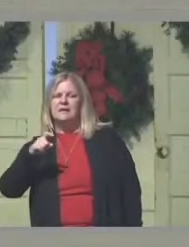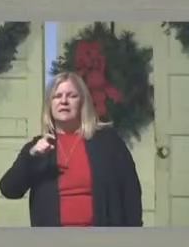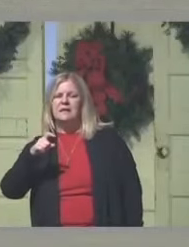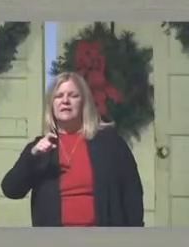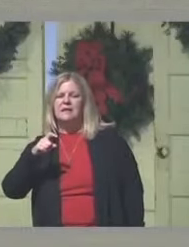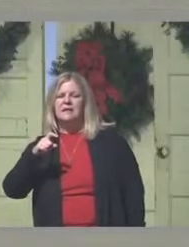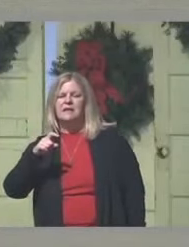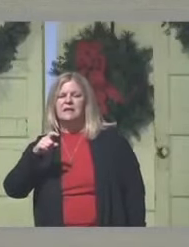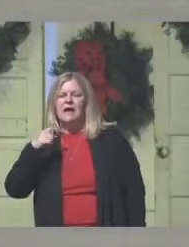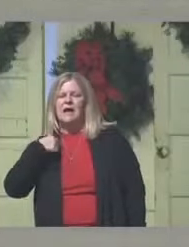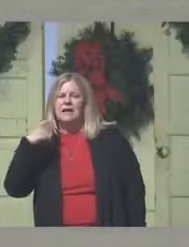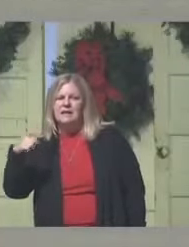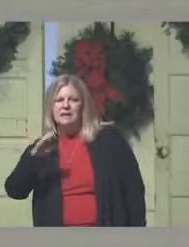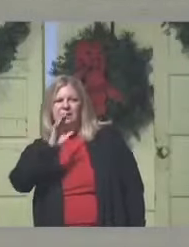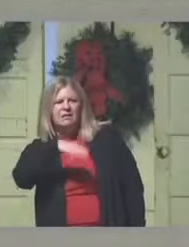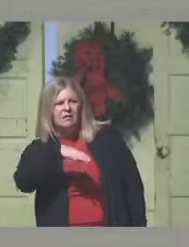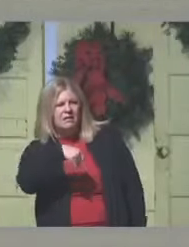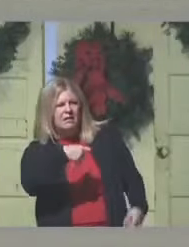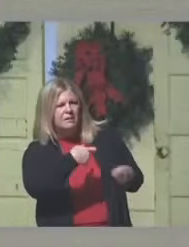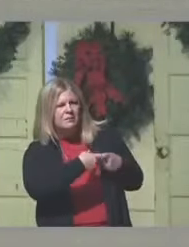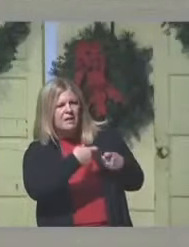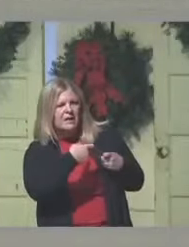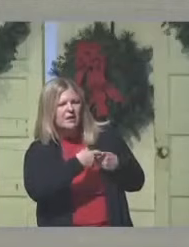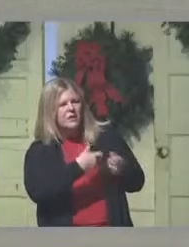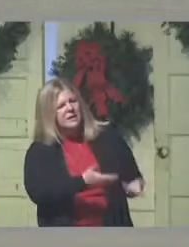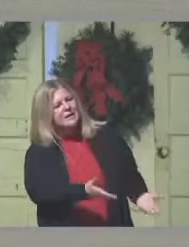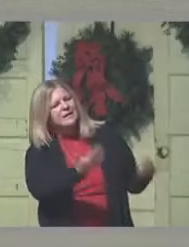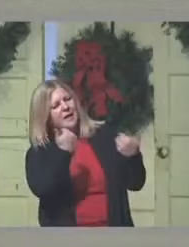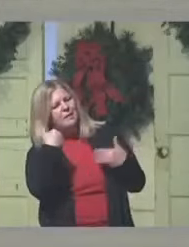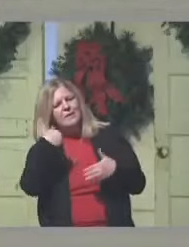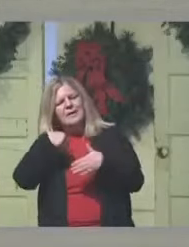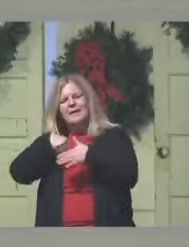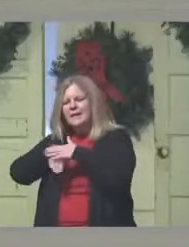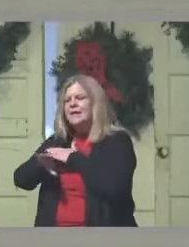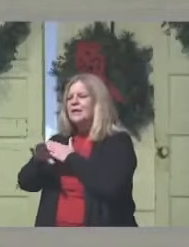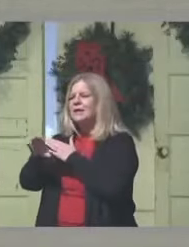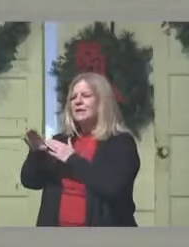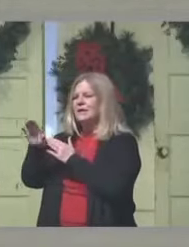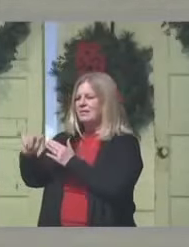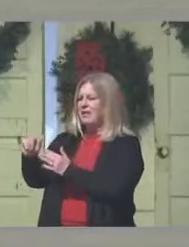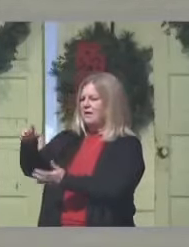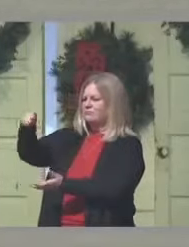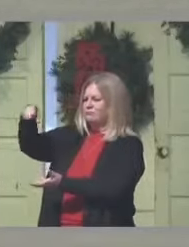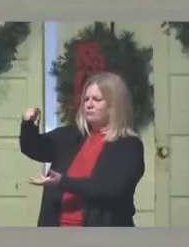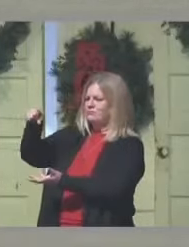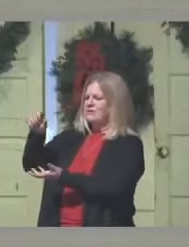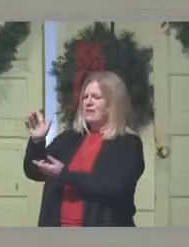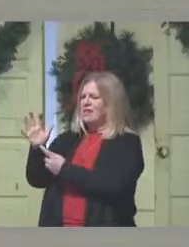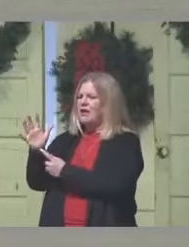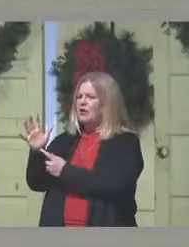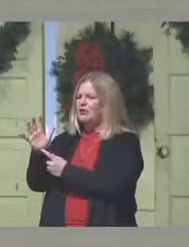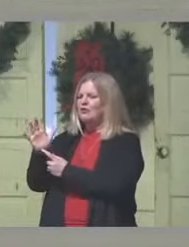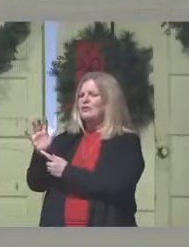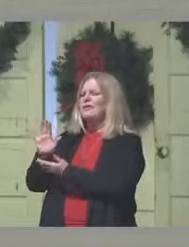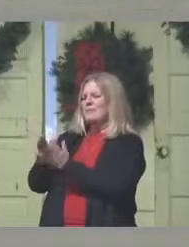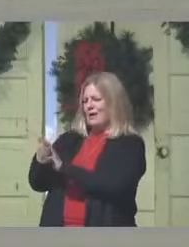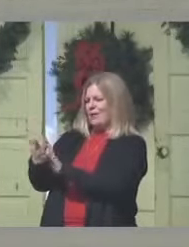acknowledging its need, called out to the battery to come into the lantern, to be what the lantern was intended to be?